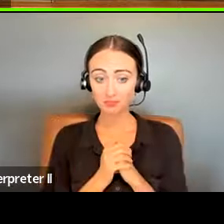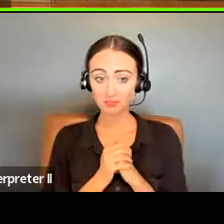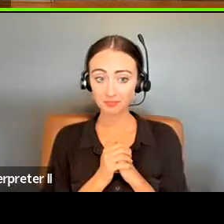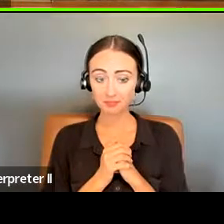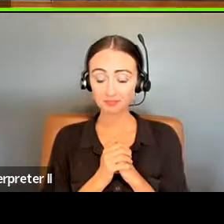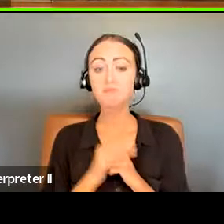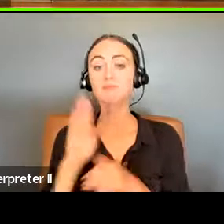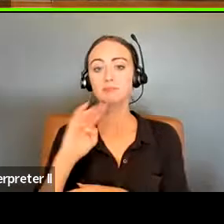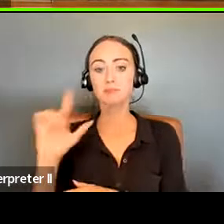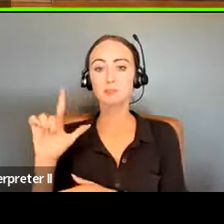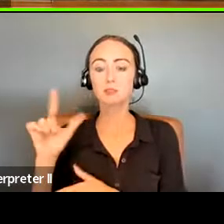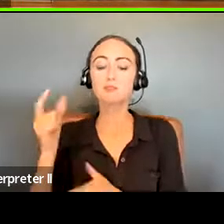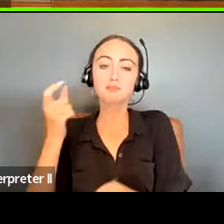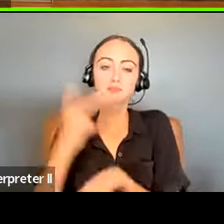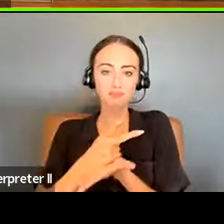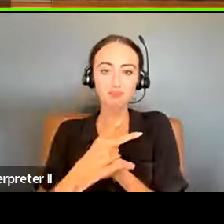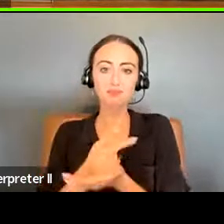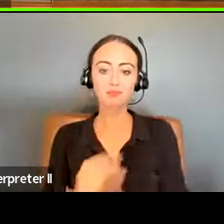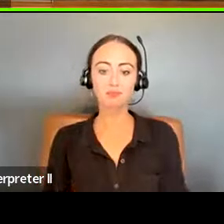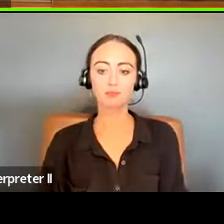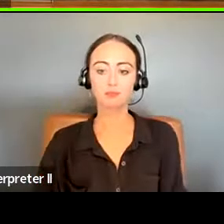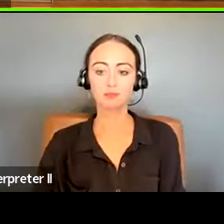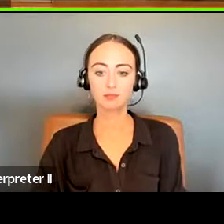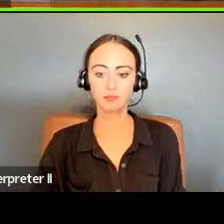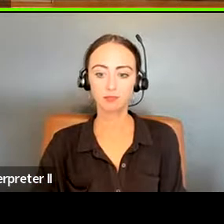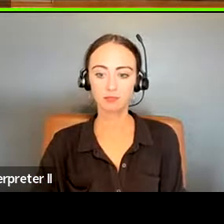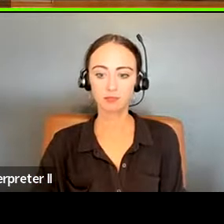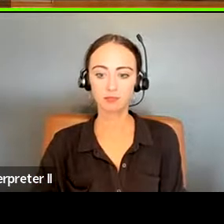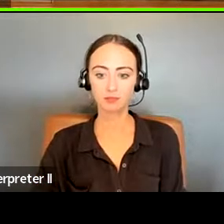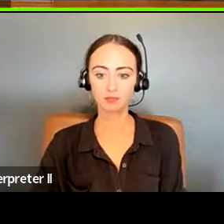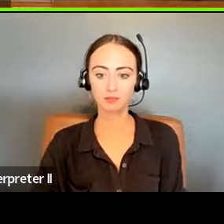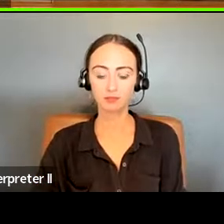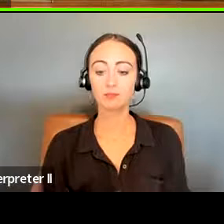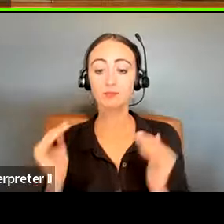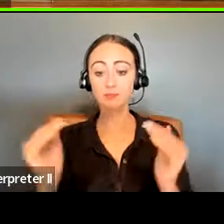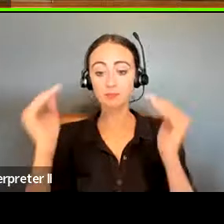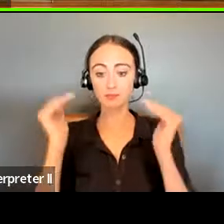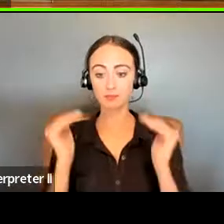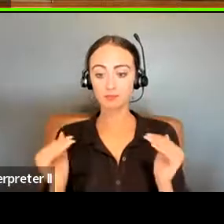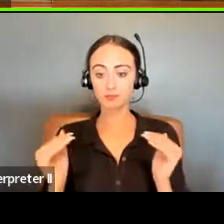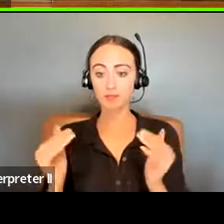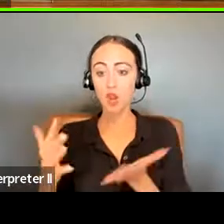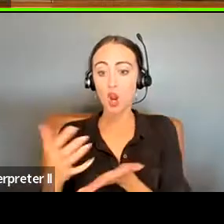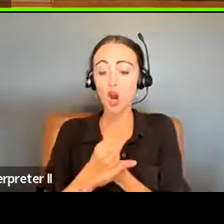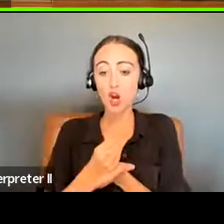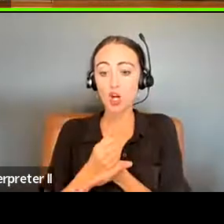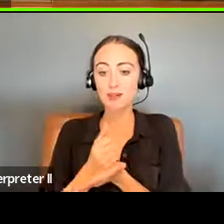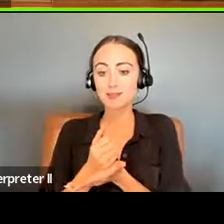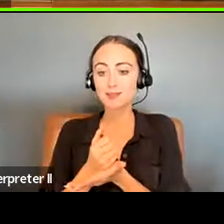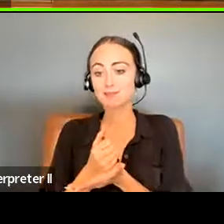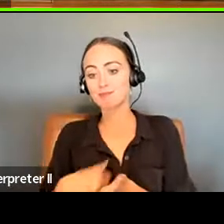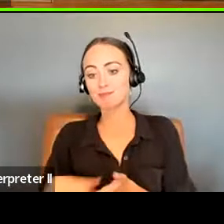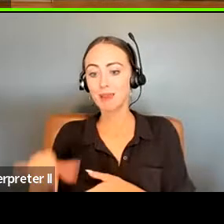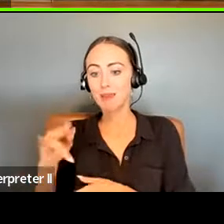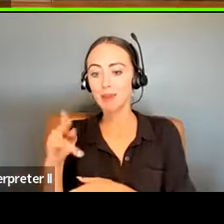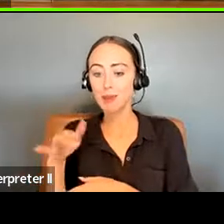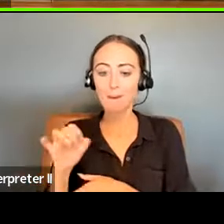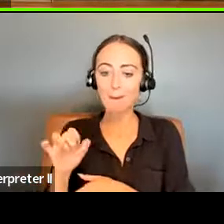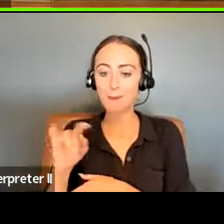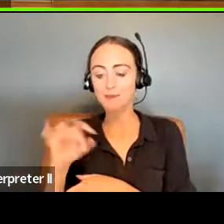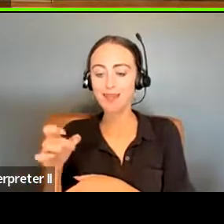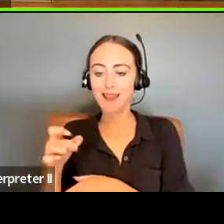The bill is approved unanimously. The next measure is Earned Income Tax Credit Expansion